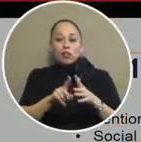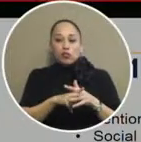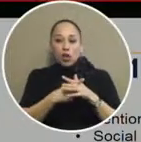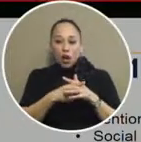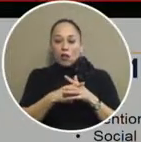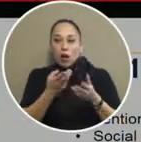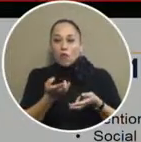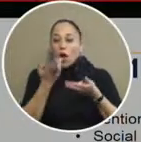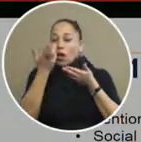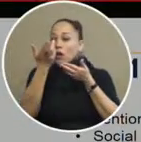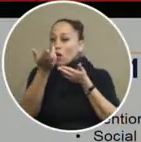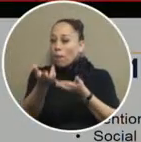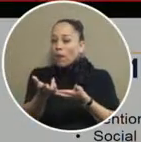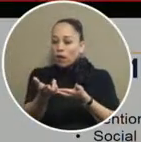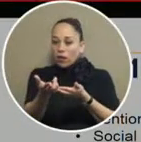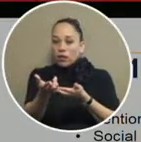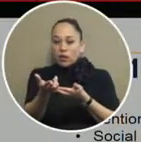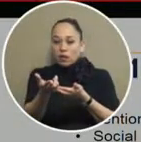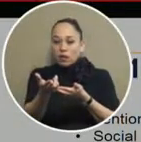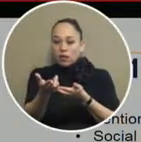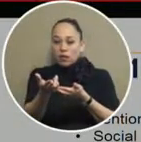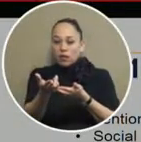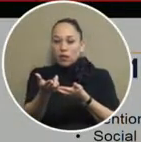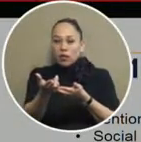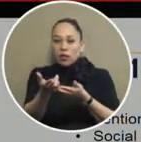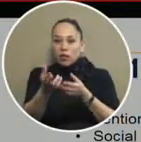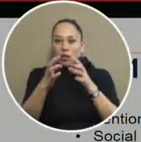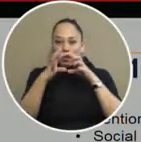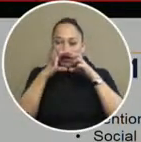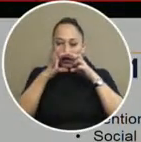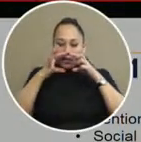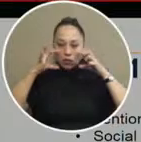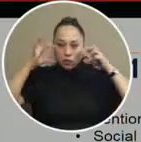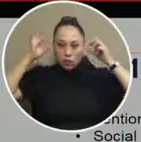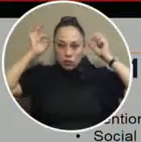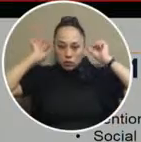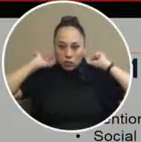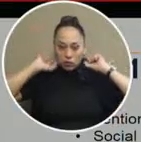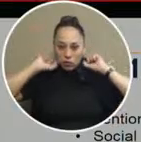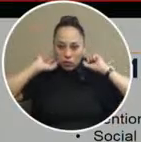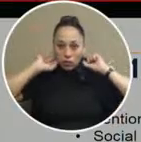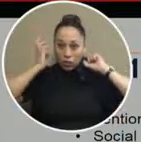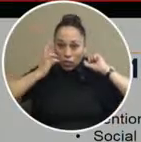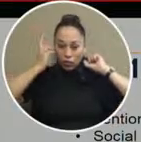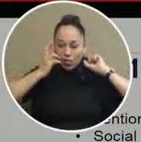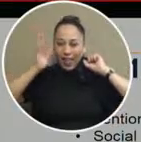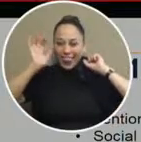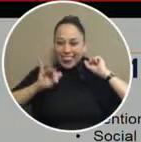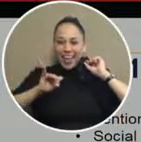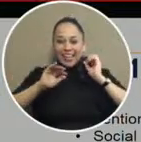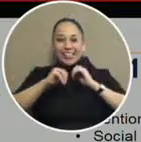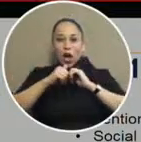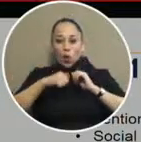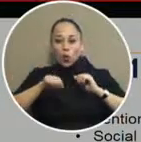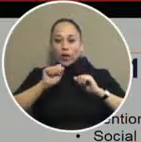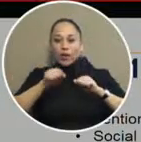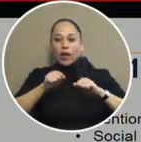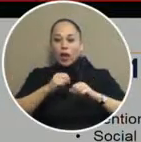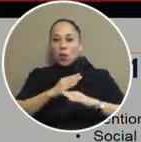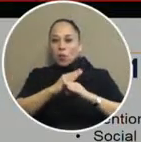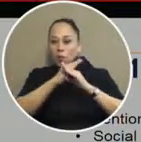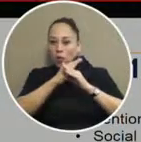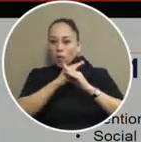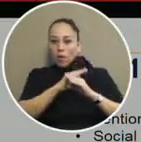recommending everybody from wearing their face covering. Why? Because that's the only way that we're going to be preventing those